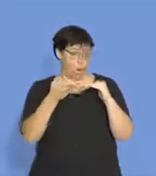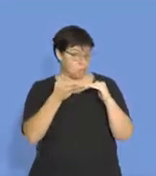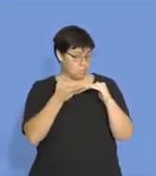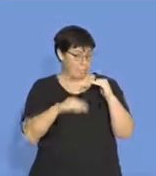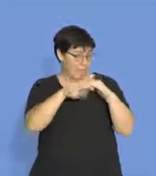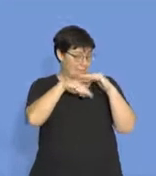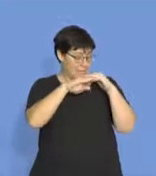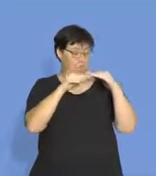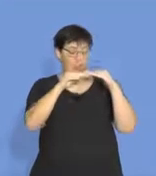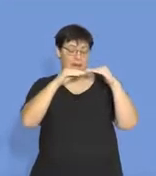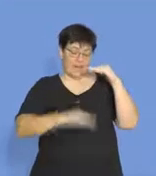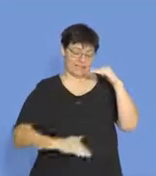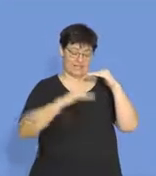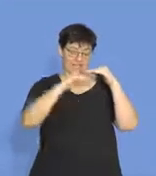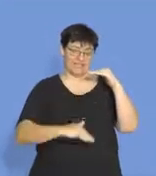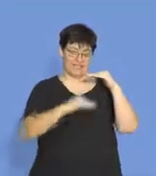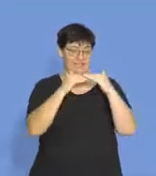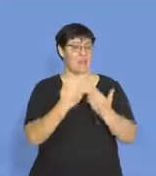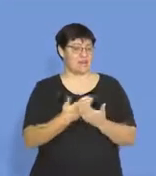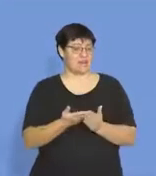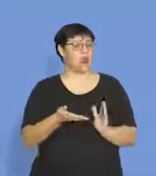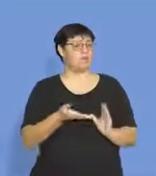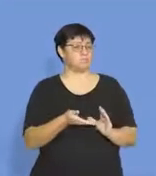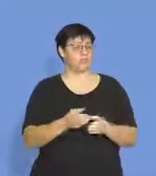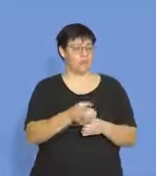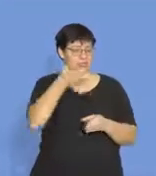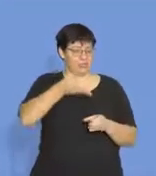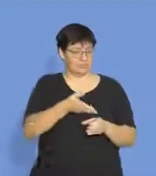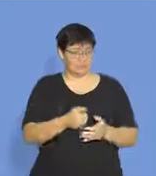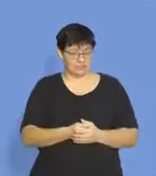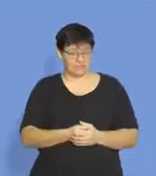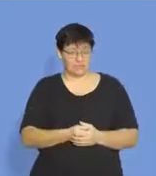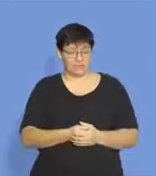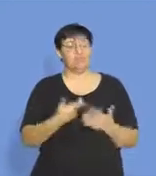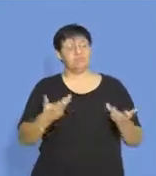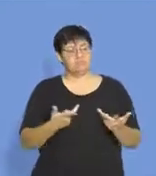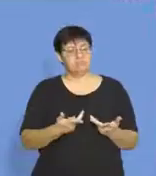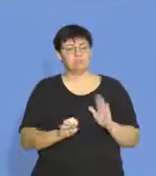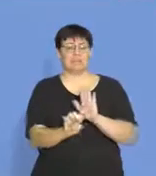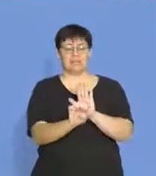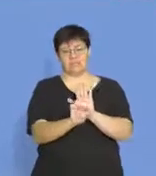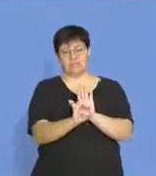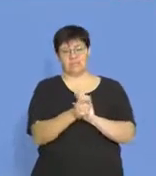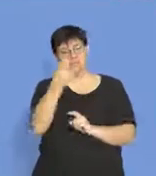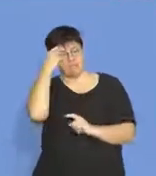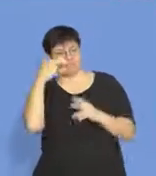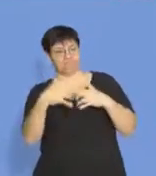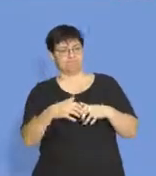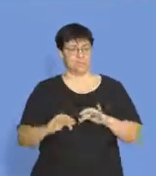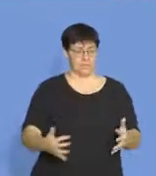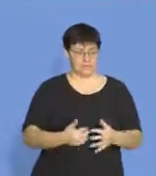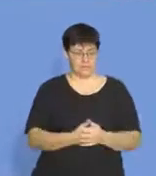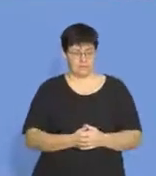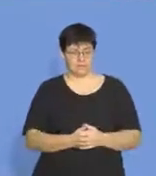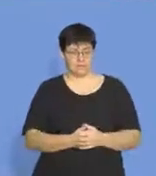440 or anything less than the 440. So that's just a typical example of how you can then think about